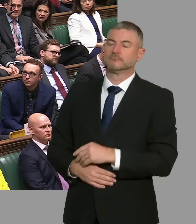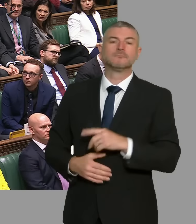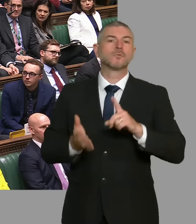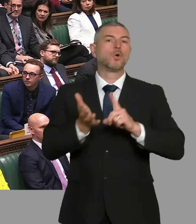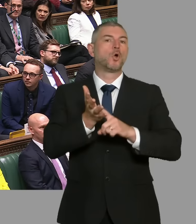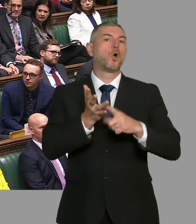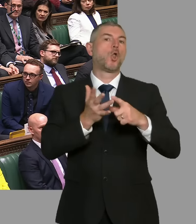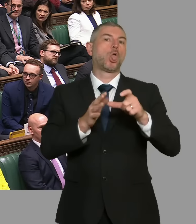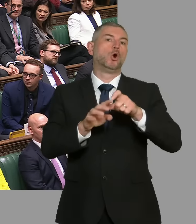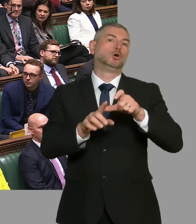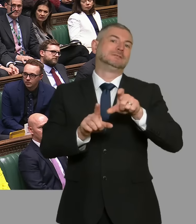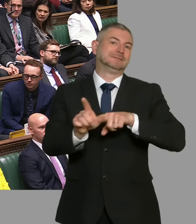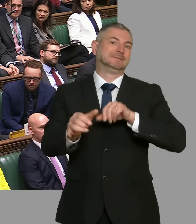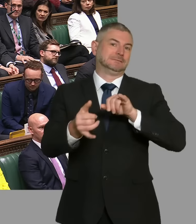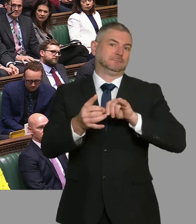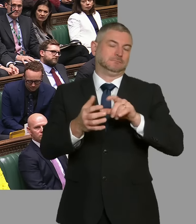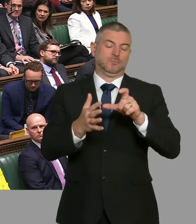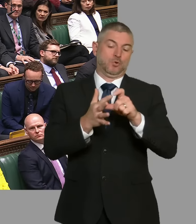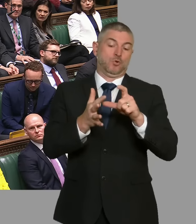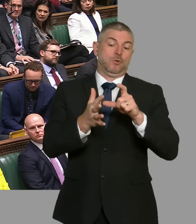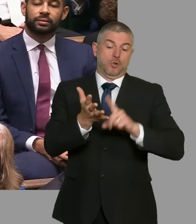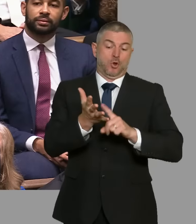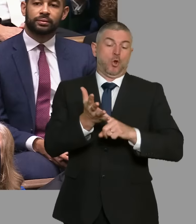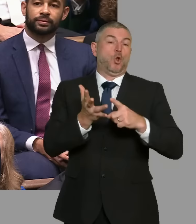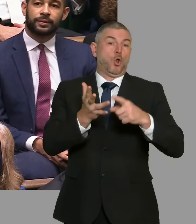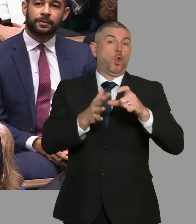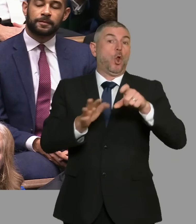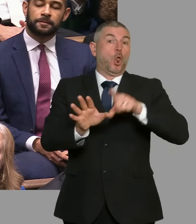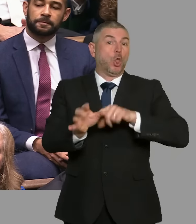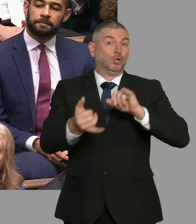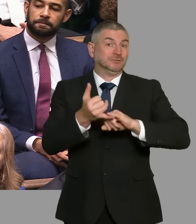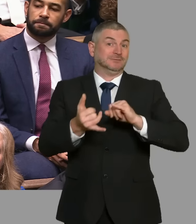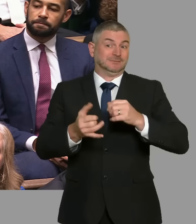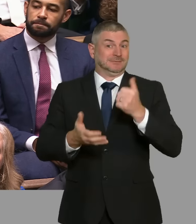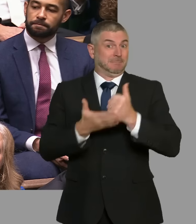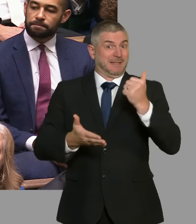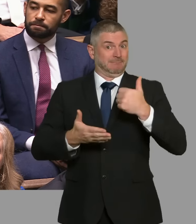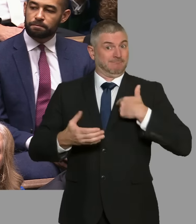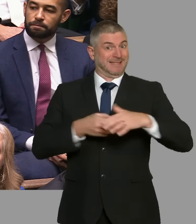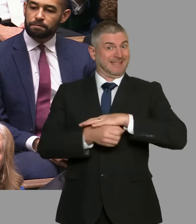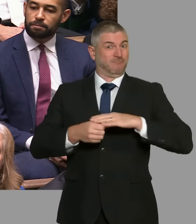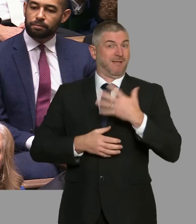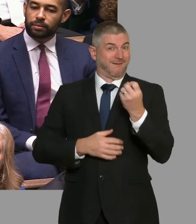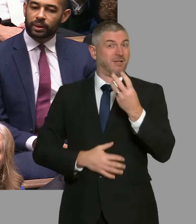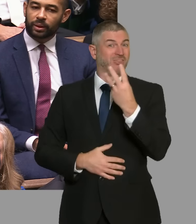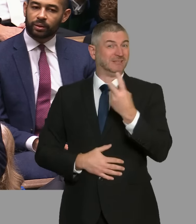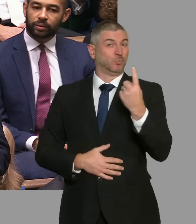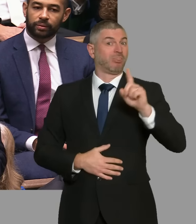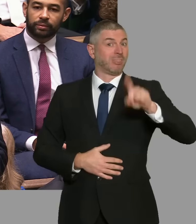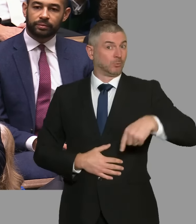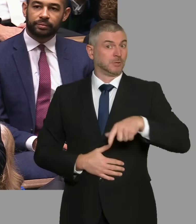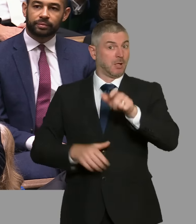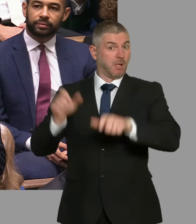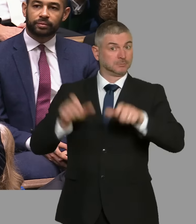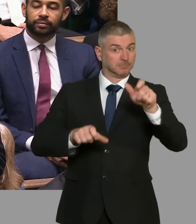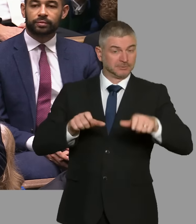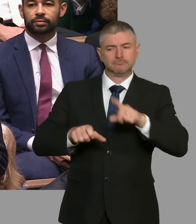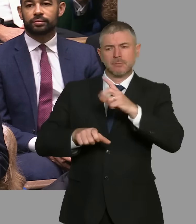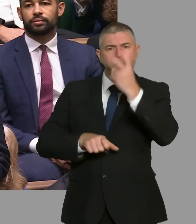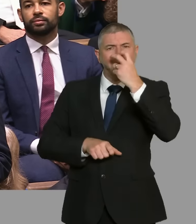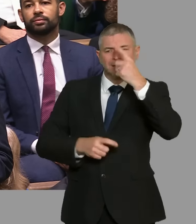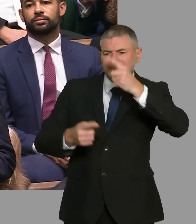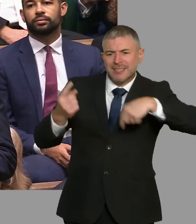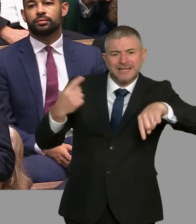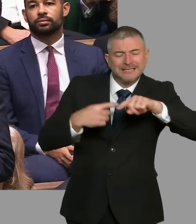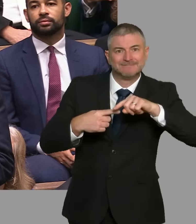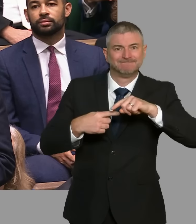yet many of those customers, particularly the elderly and the vulnerable, are struggling to get out their own cash. That's because Lloyds have closed